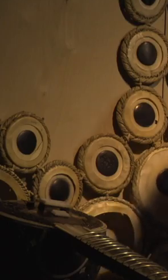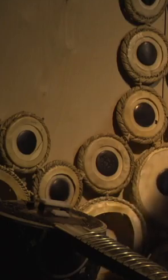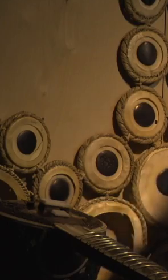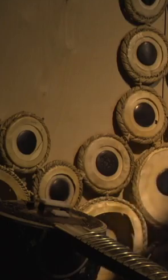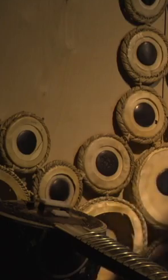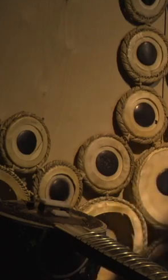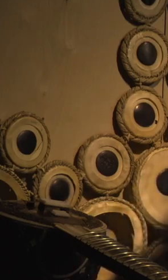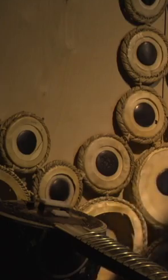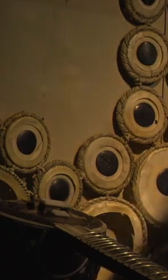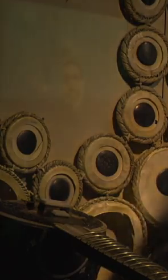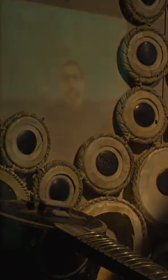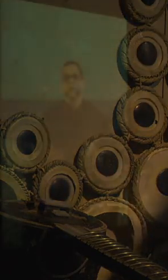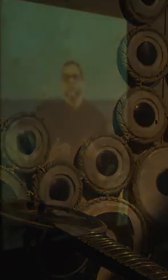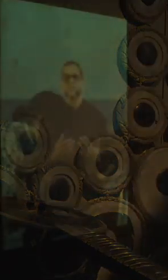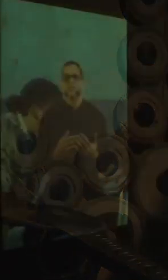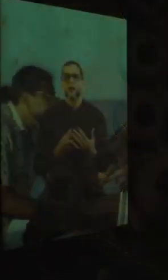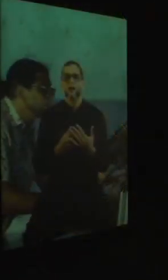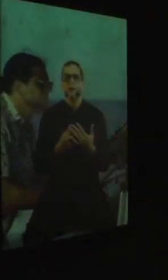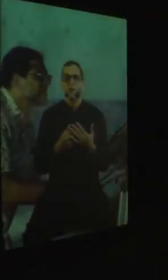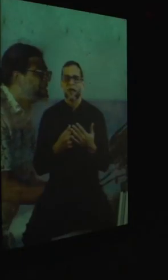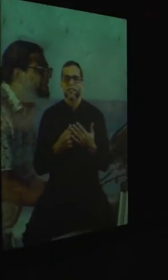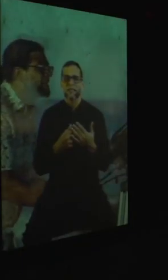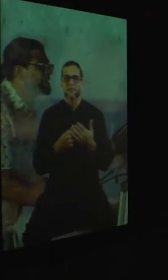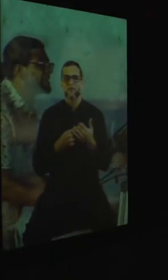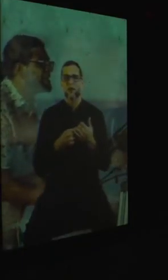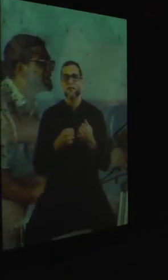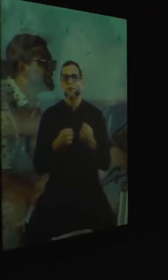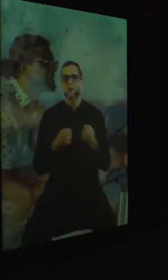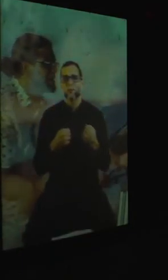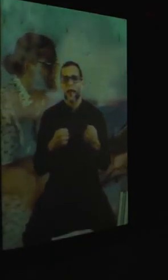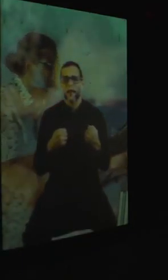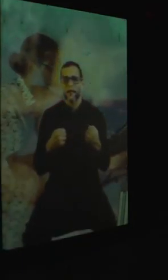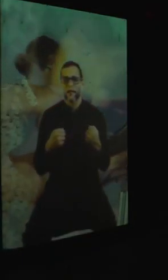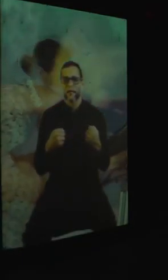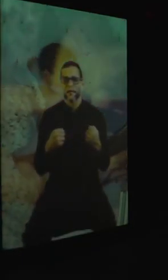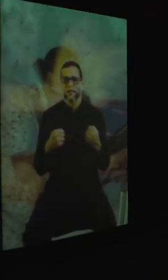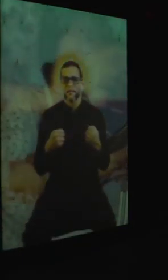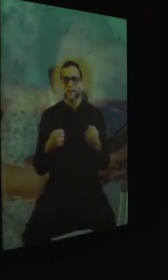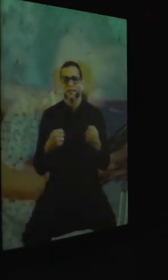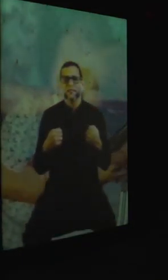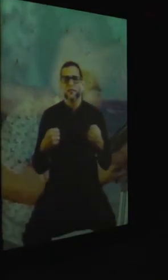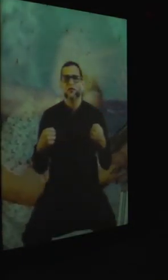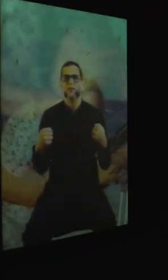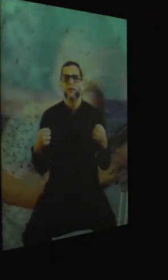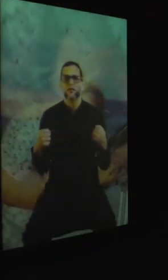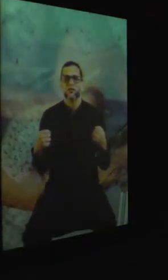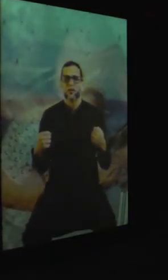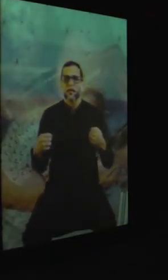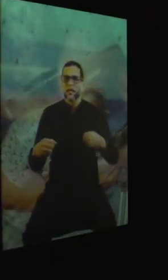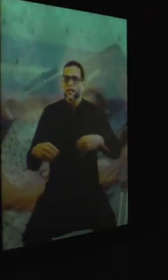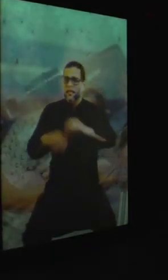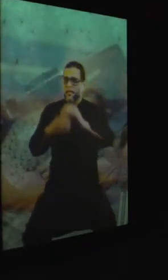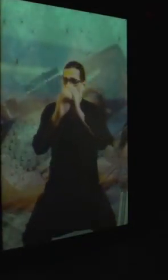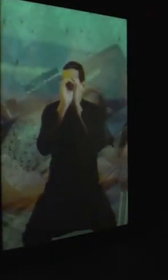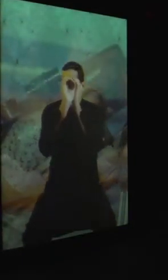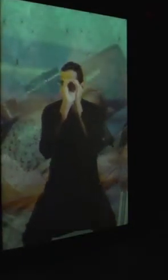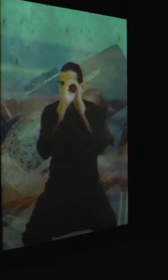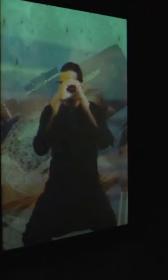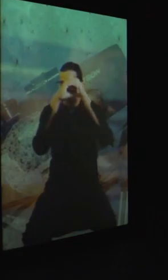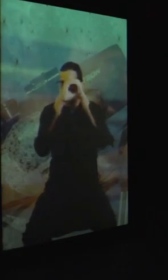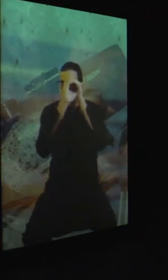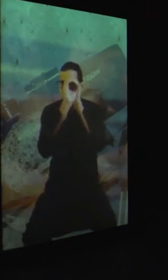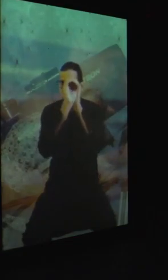It was 10 years later that I only just started the process of trying to pull back, see the larger picture, like an